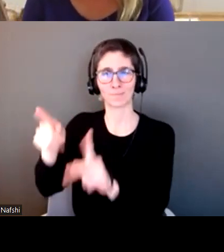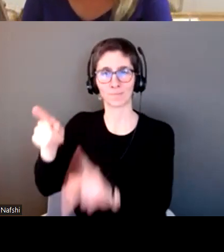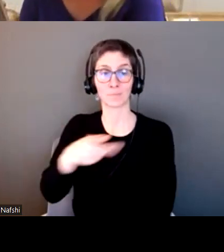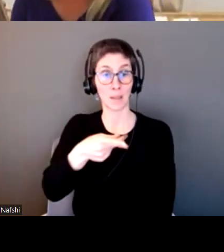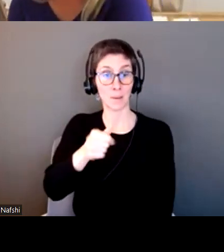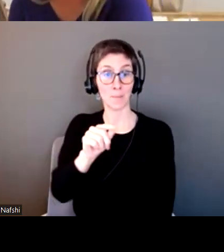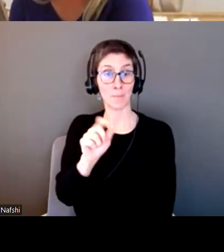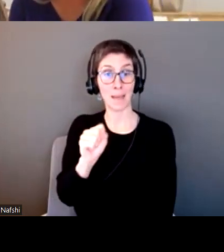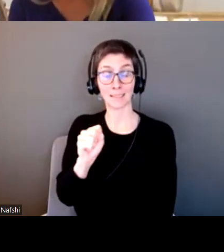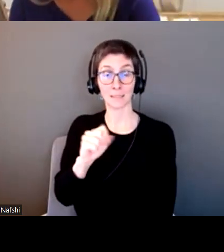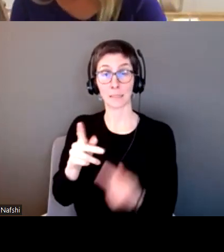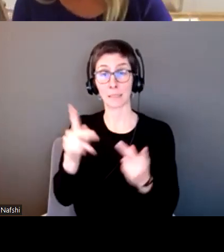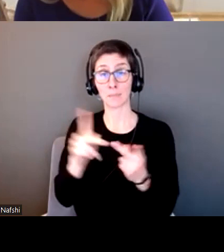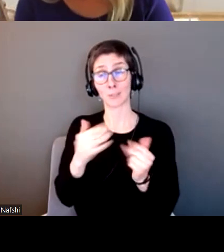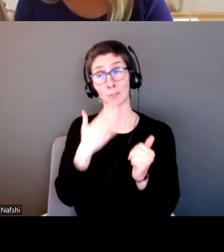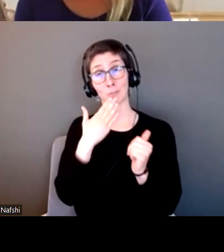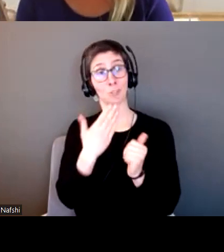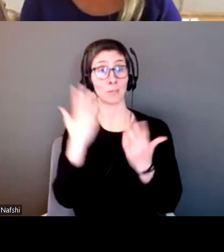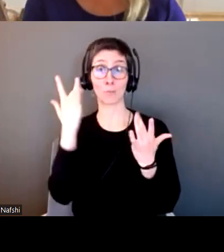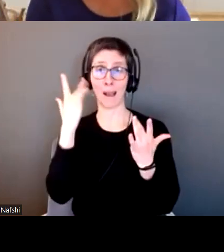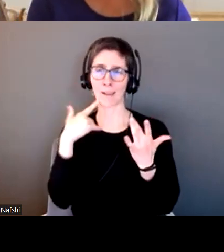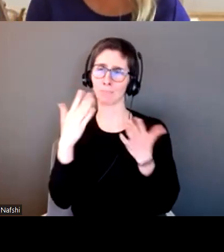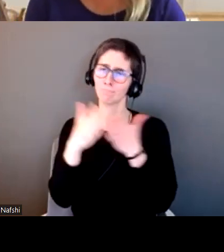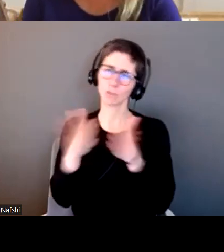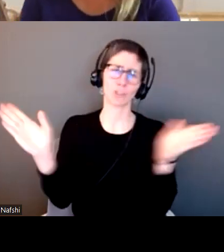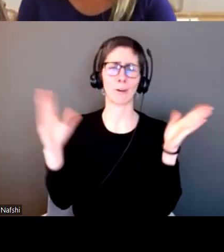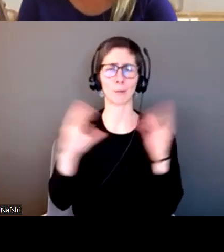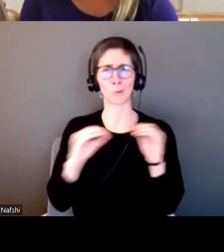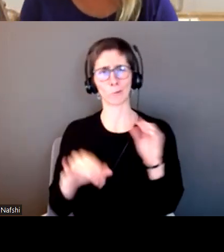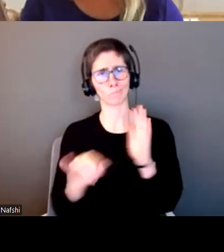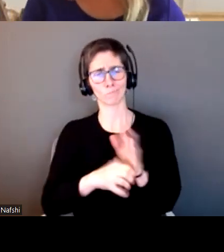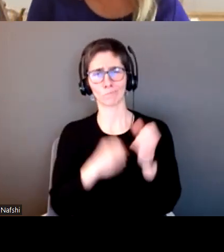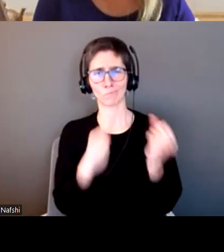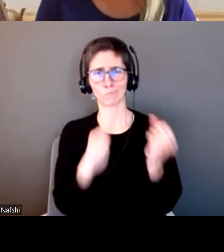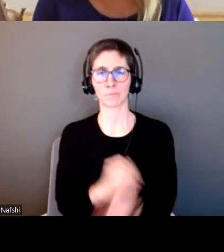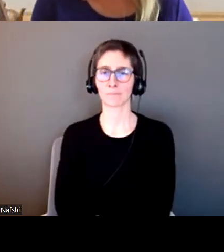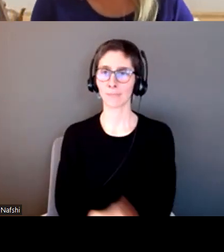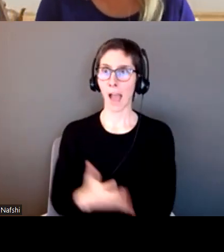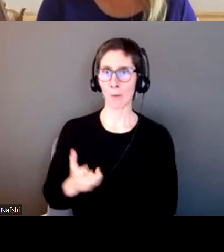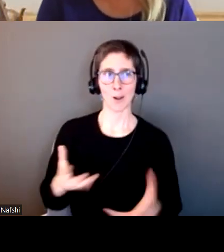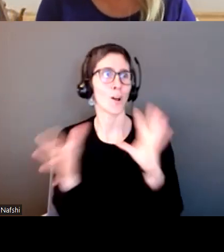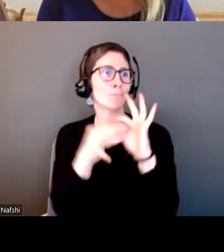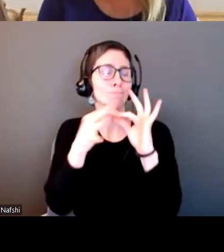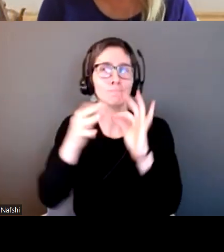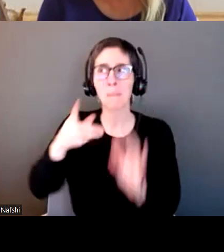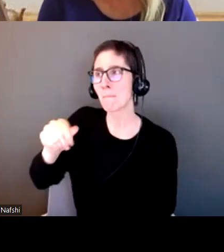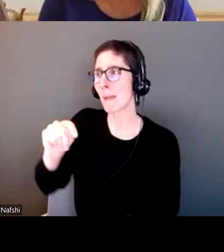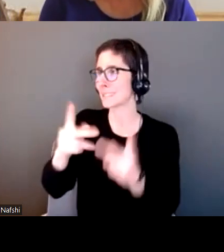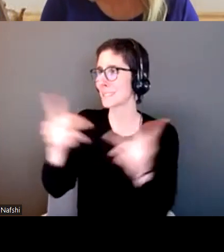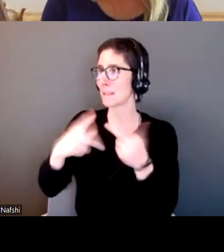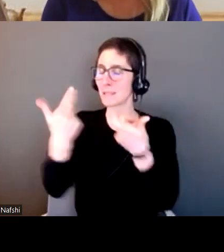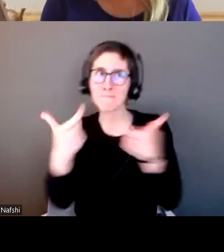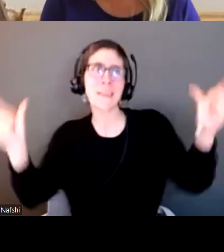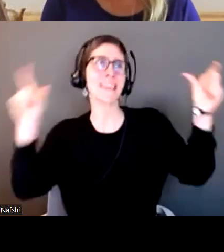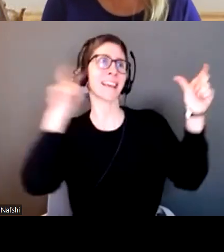bit generic, we thought. I'd love to tell you that Pat's Place is big and has lots of beds and all that jazz, but it does